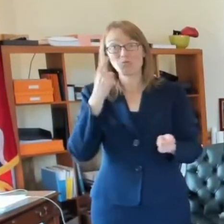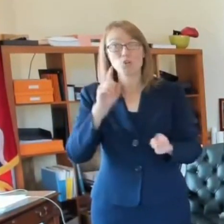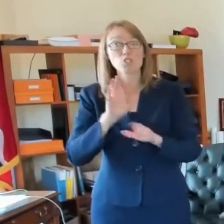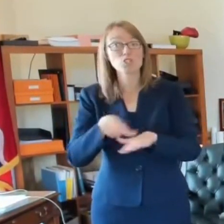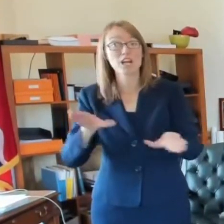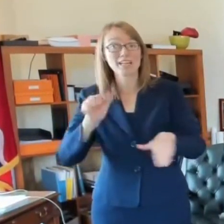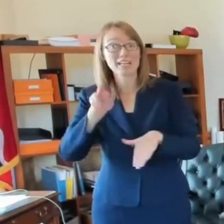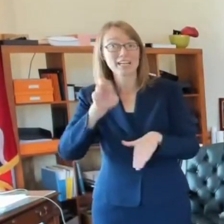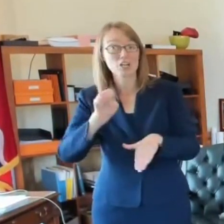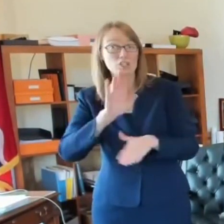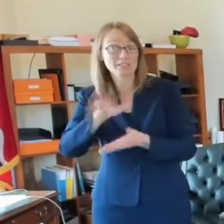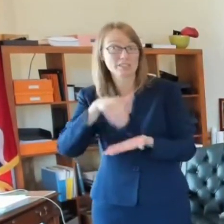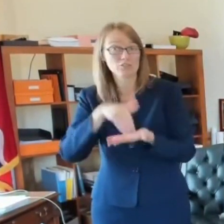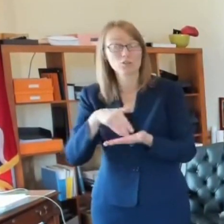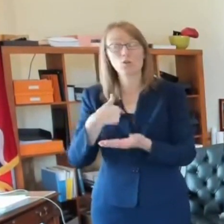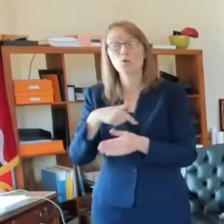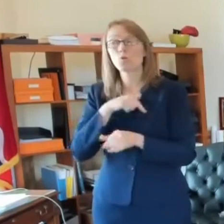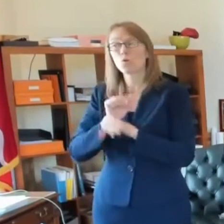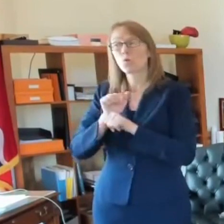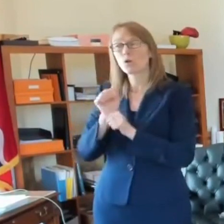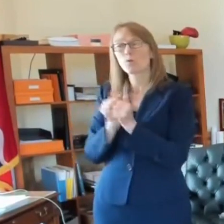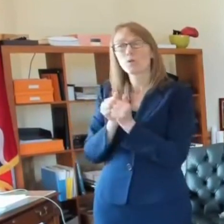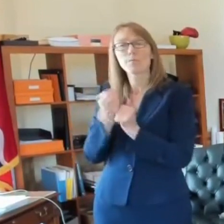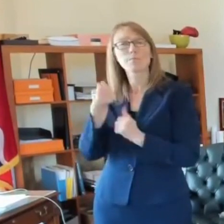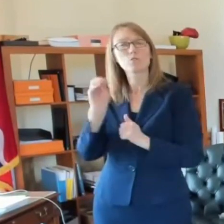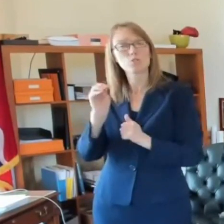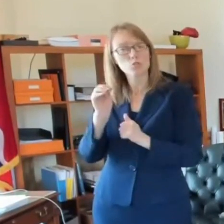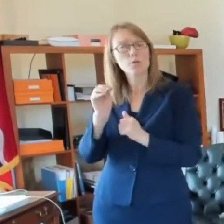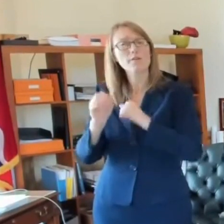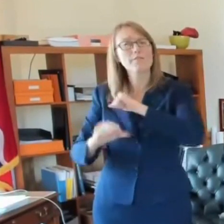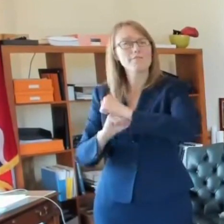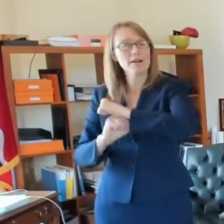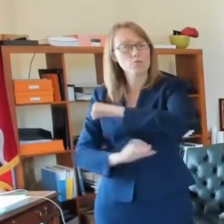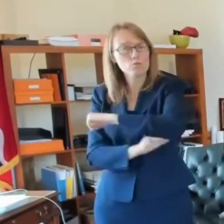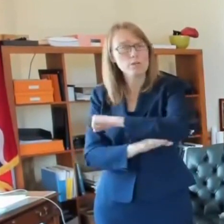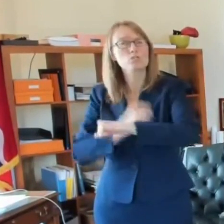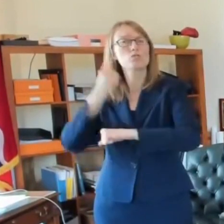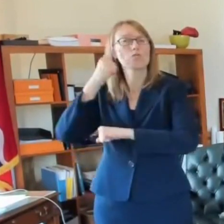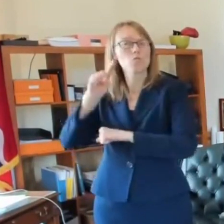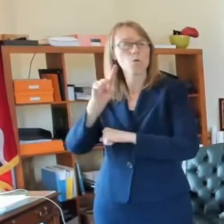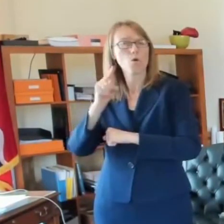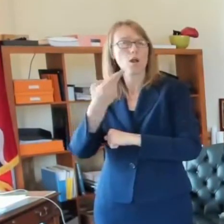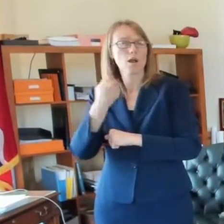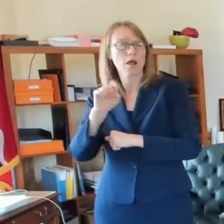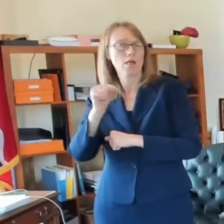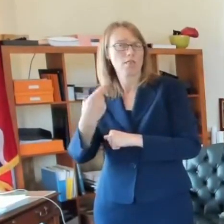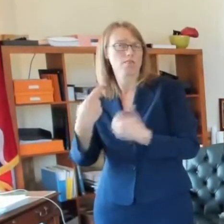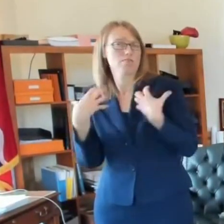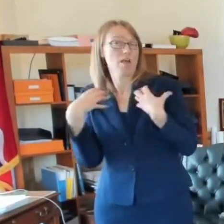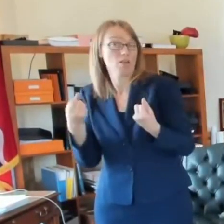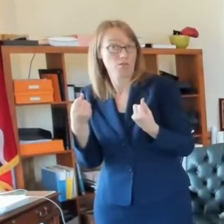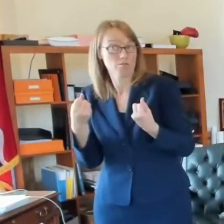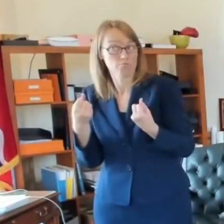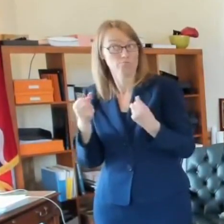Foundation for Health. Yes, the Missouri Foundation for Health. And they have